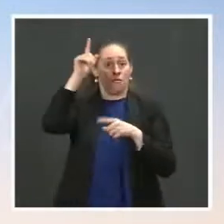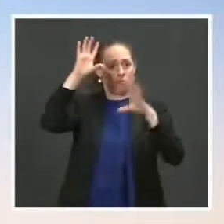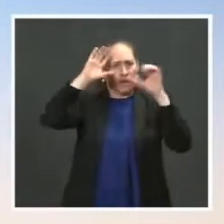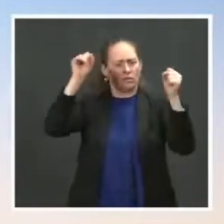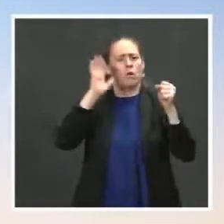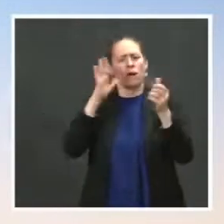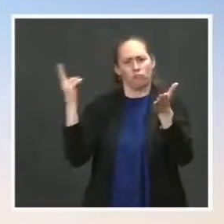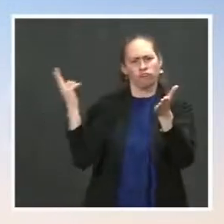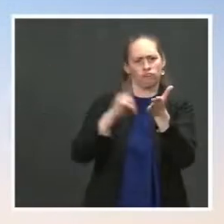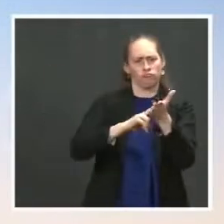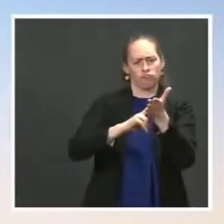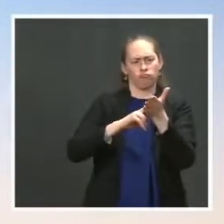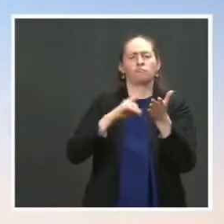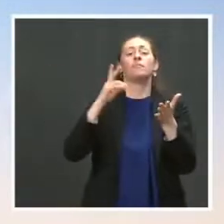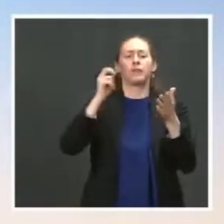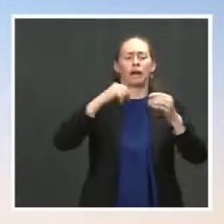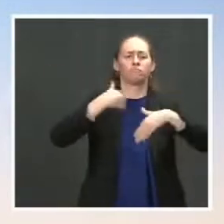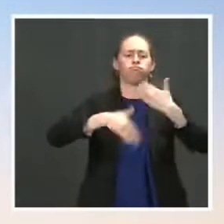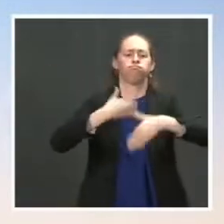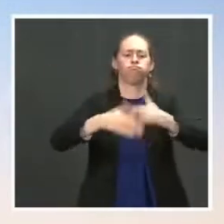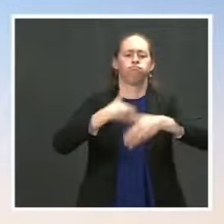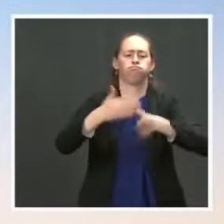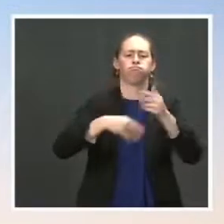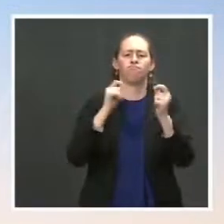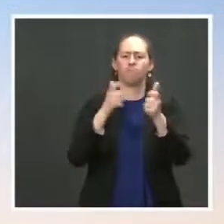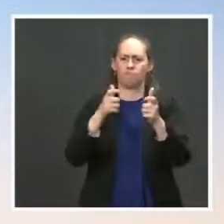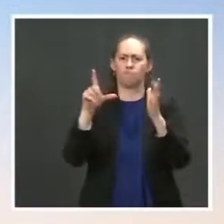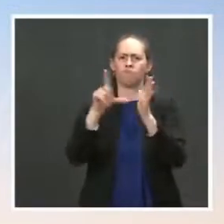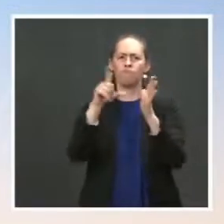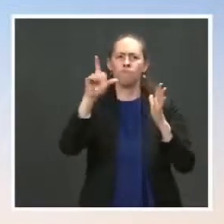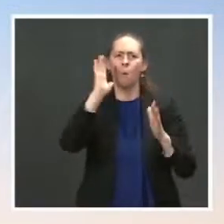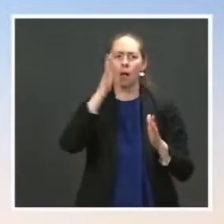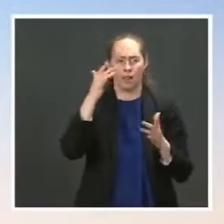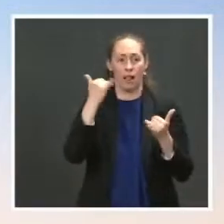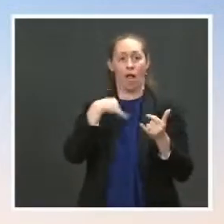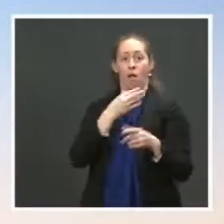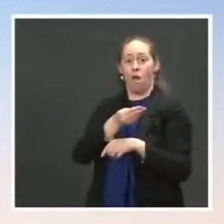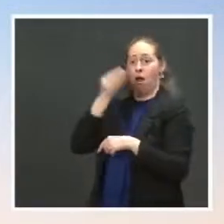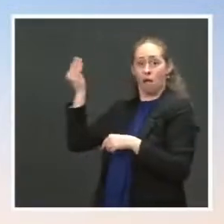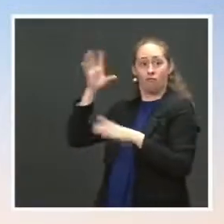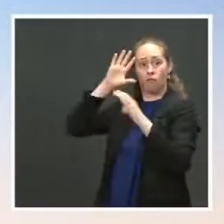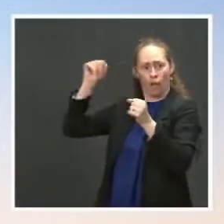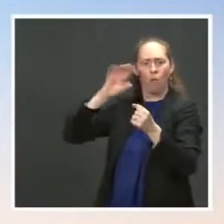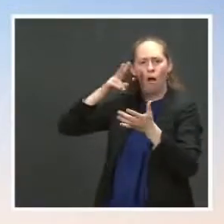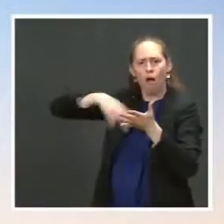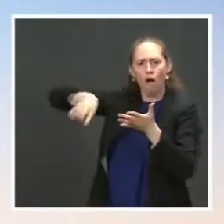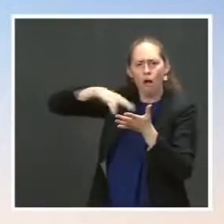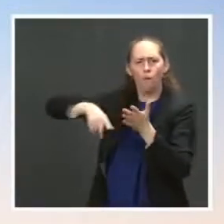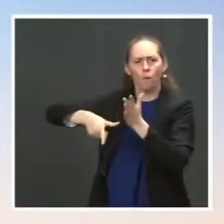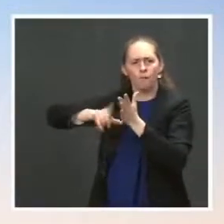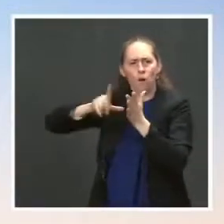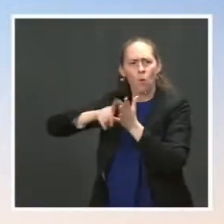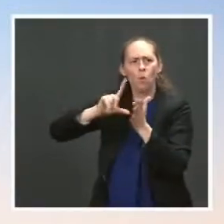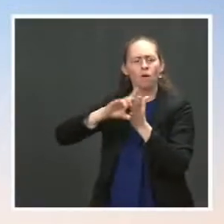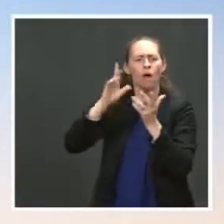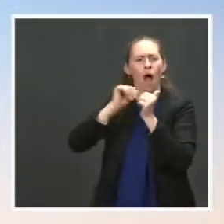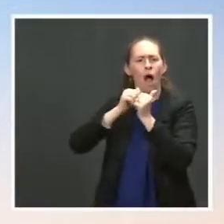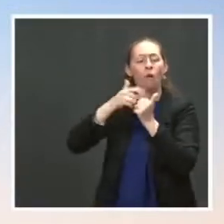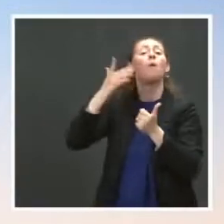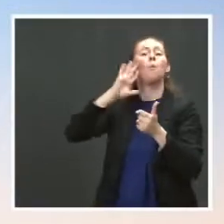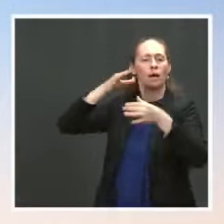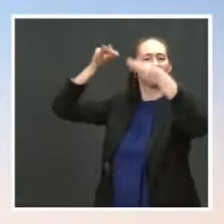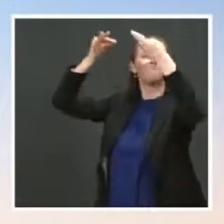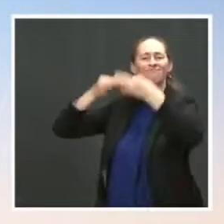That will, of course, impact his thinking moving forward. But he wants smart legal experts, people who have been thinking about these